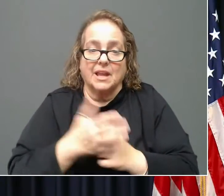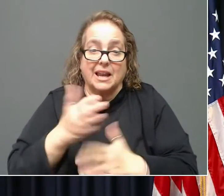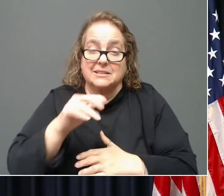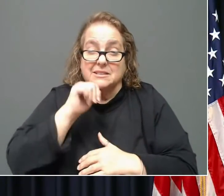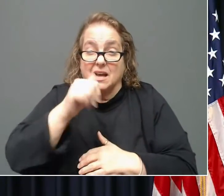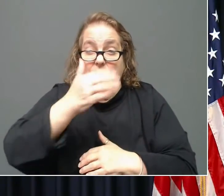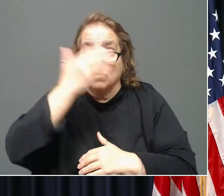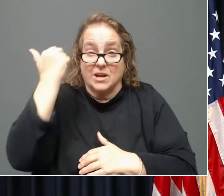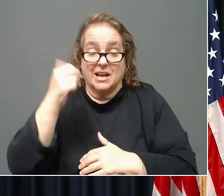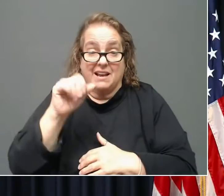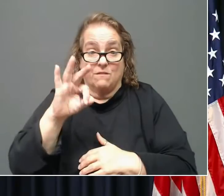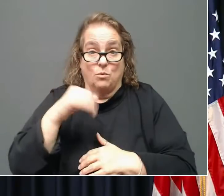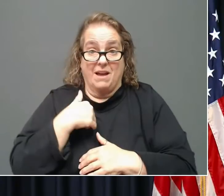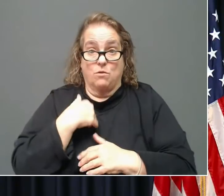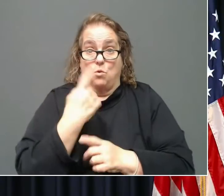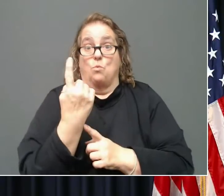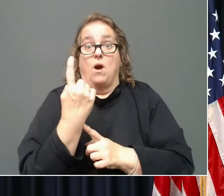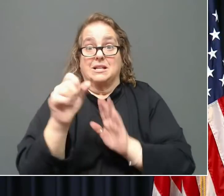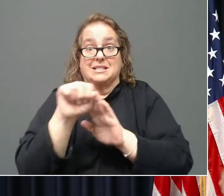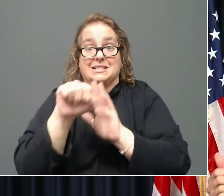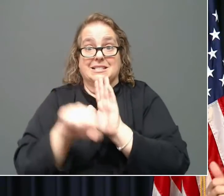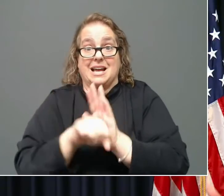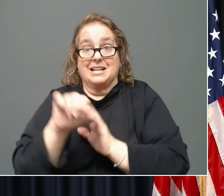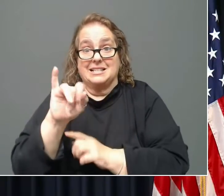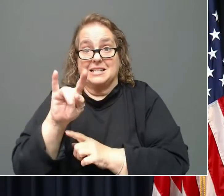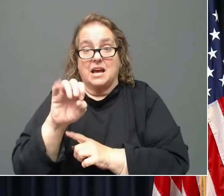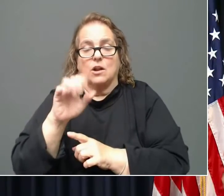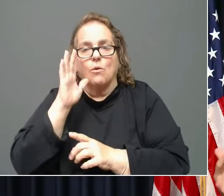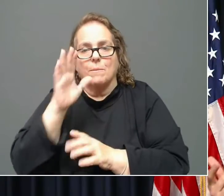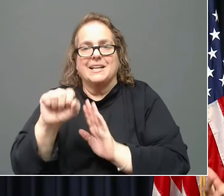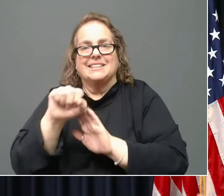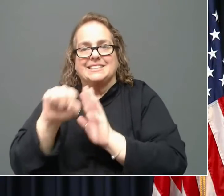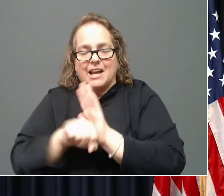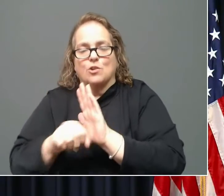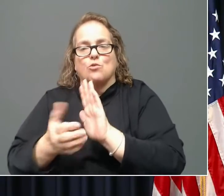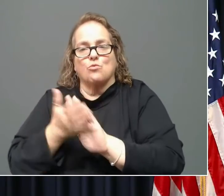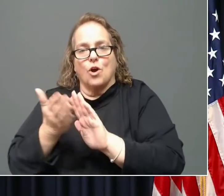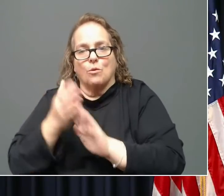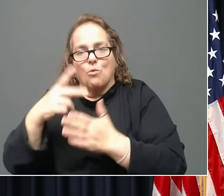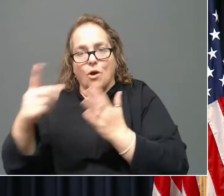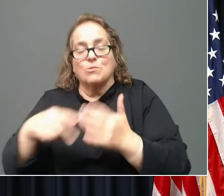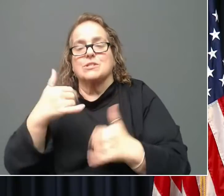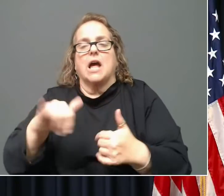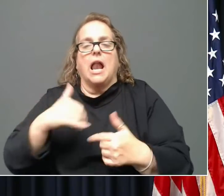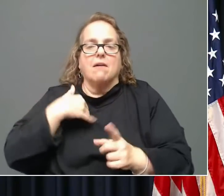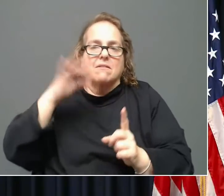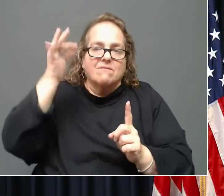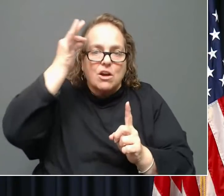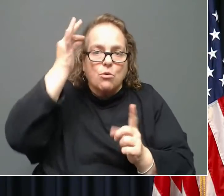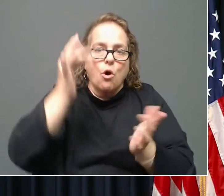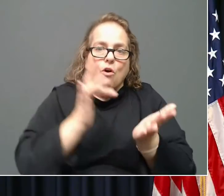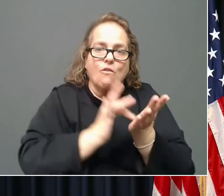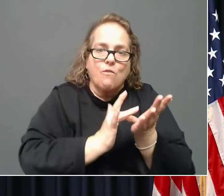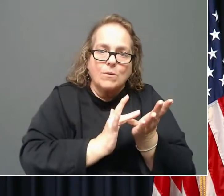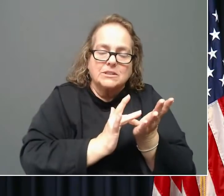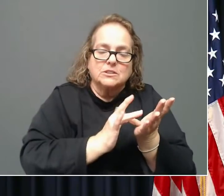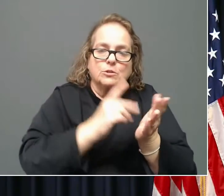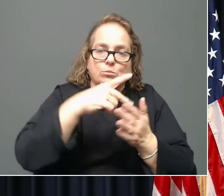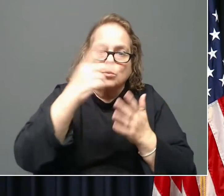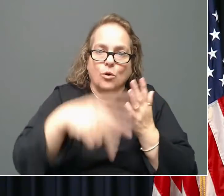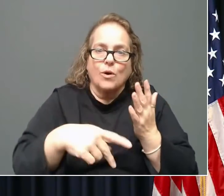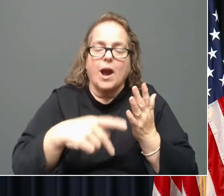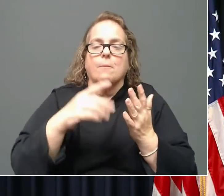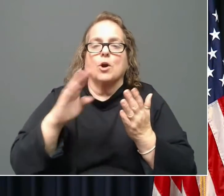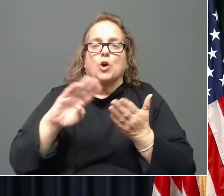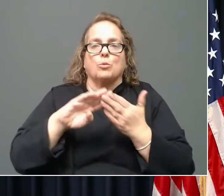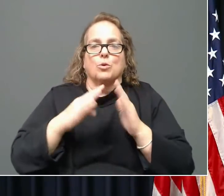state site, it would just be for the state-run program. You still have a federal pharmacy program their community health